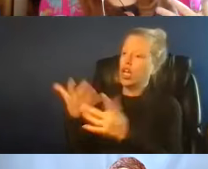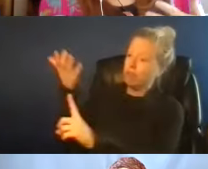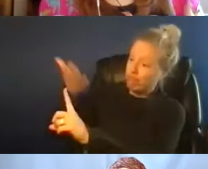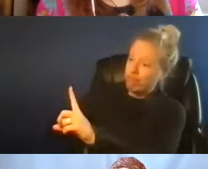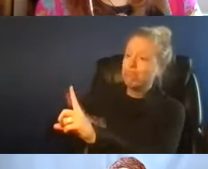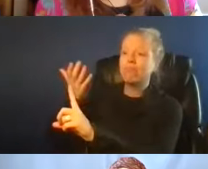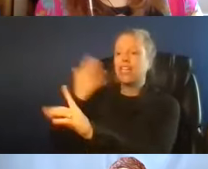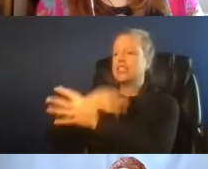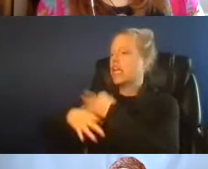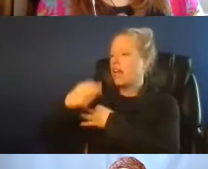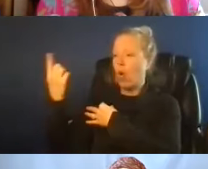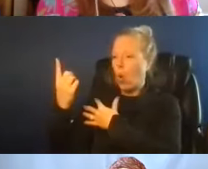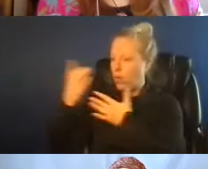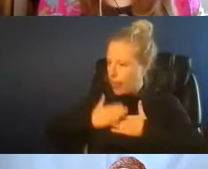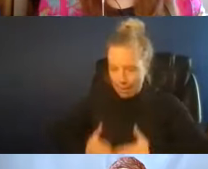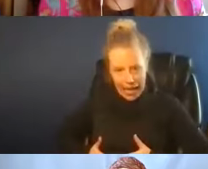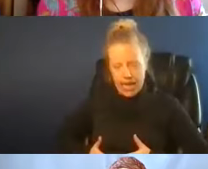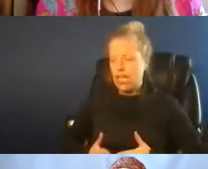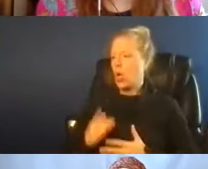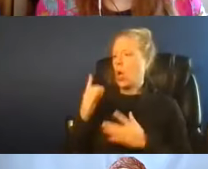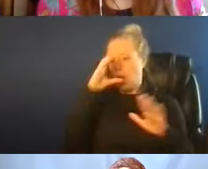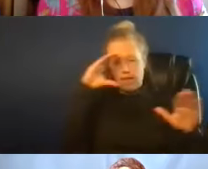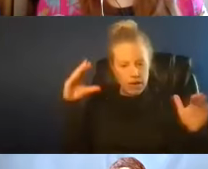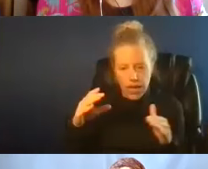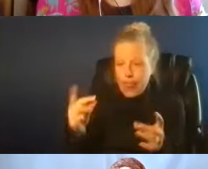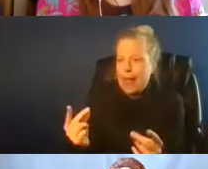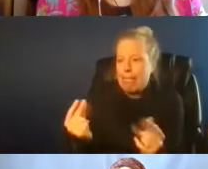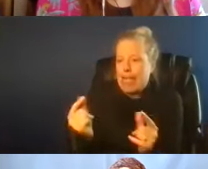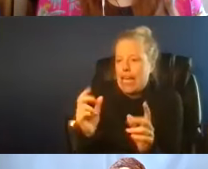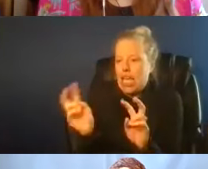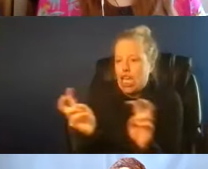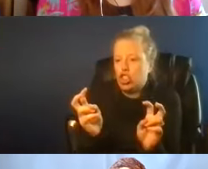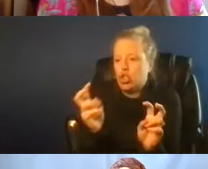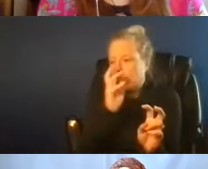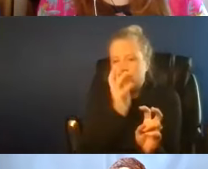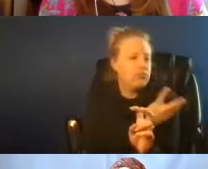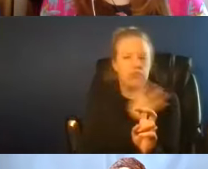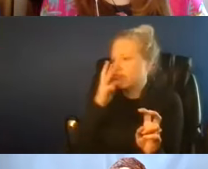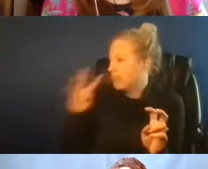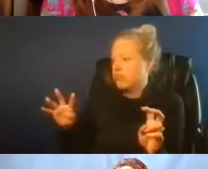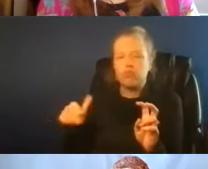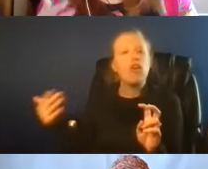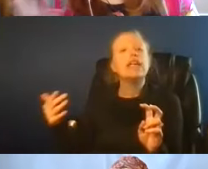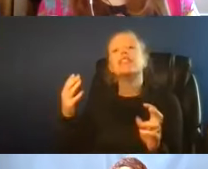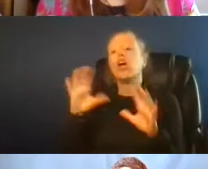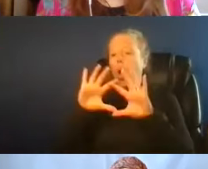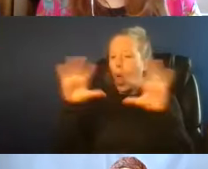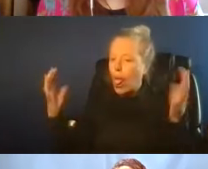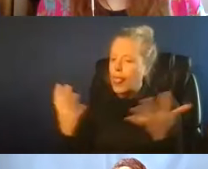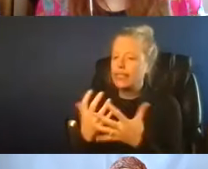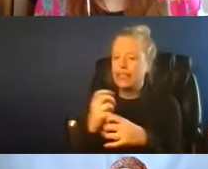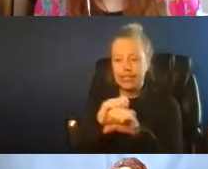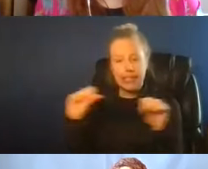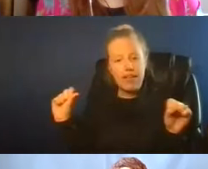than strictly the physical body or just the immediate issue. Holistic safety recognizes that we're more than